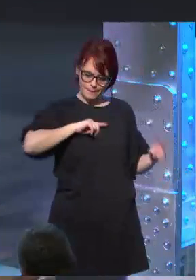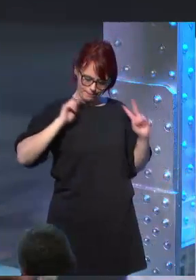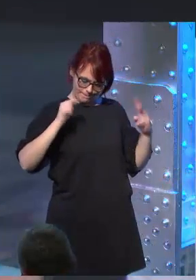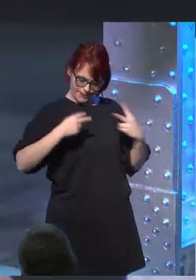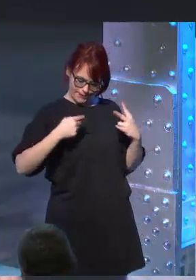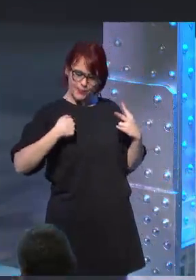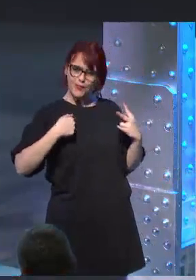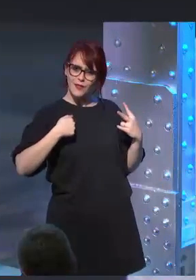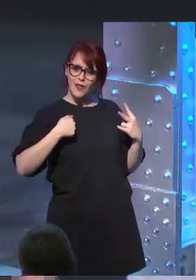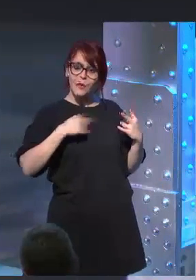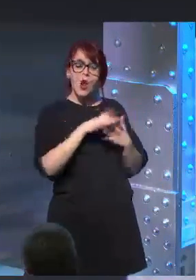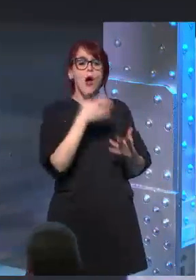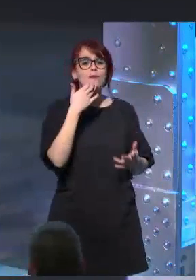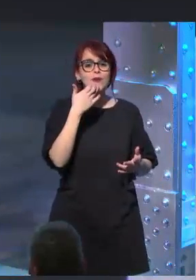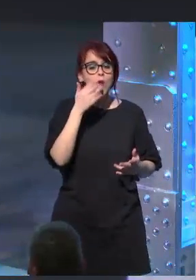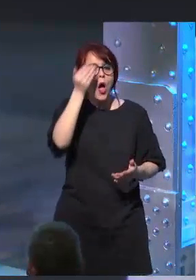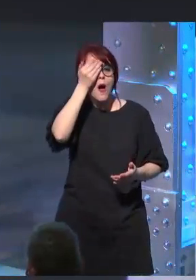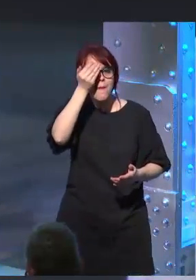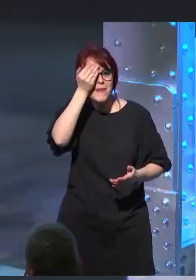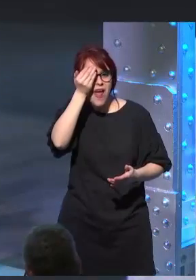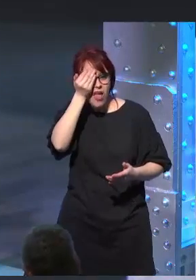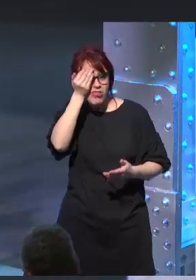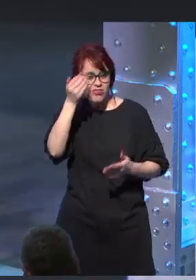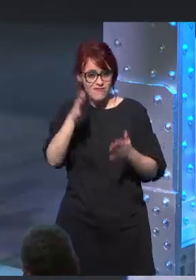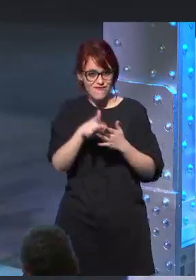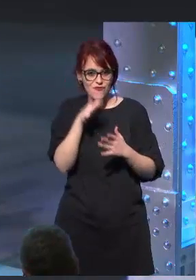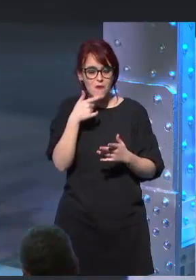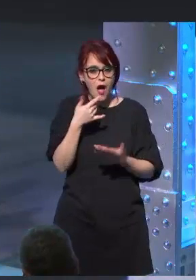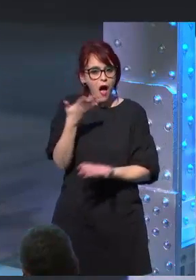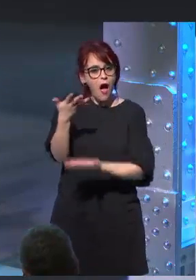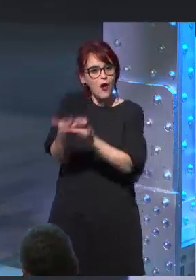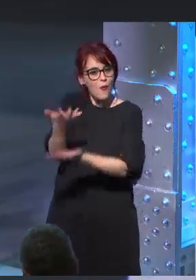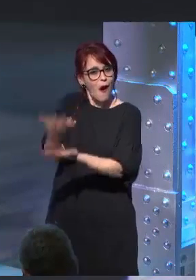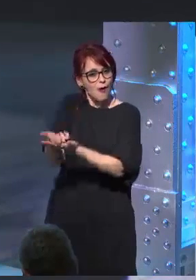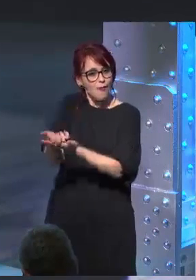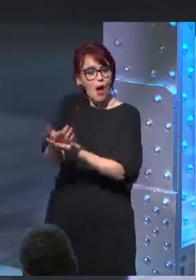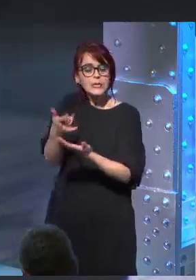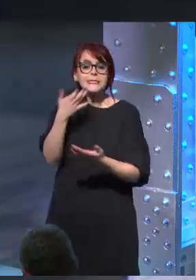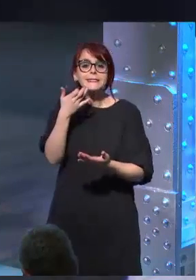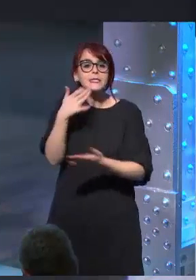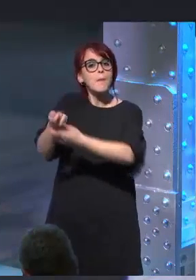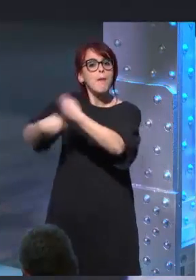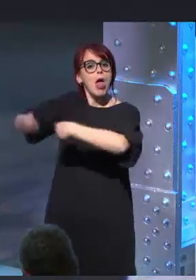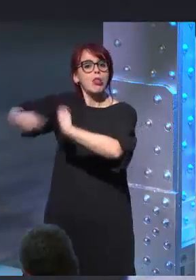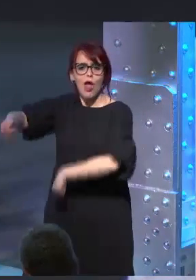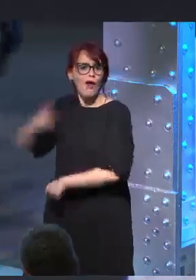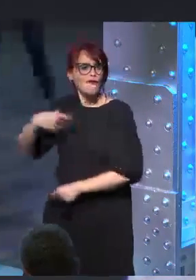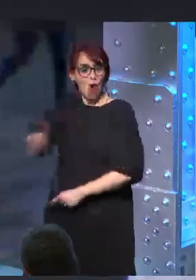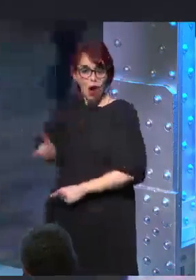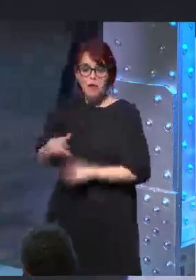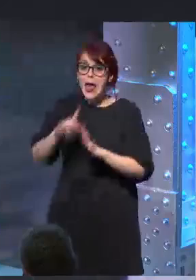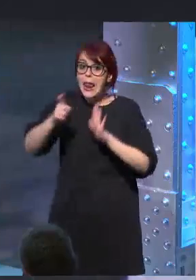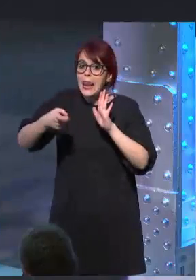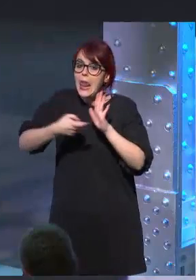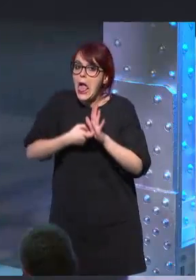there's the ethical part, and there's, for instance, piracy and intellectual property. If there's